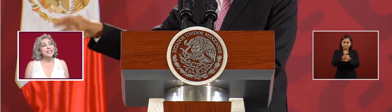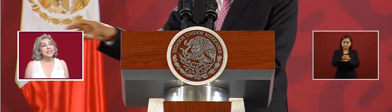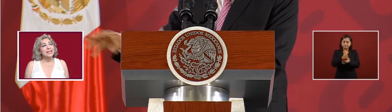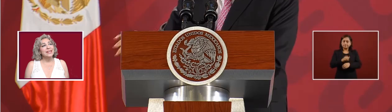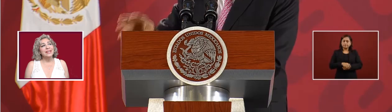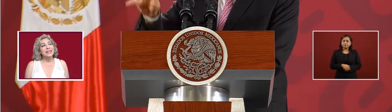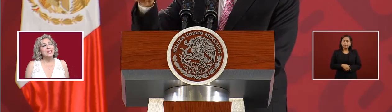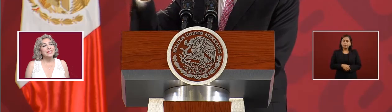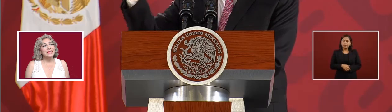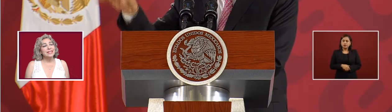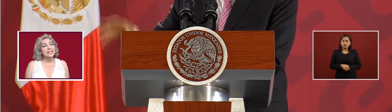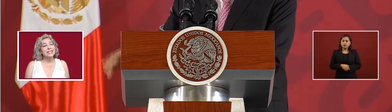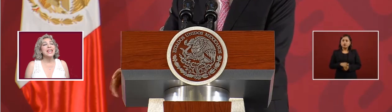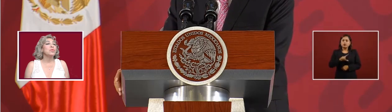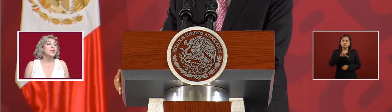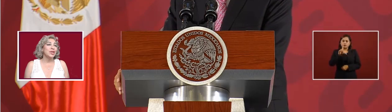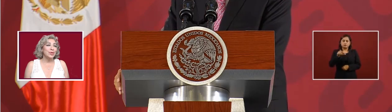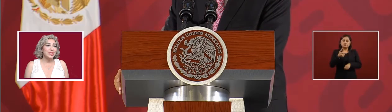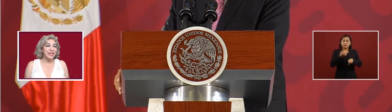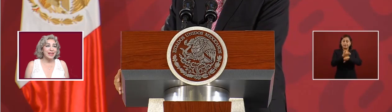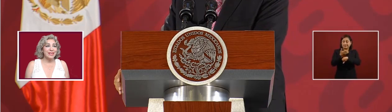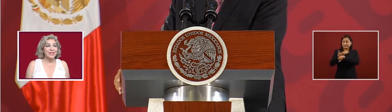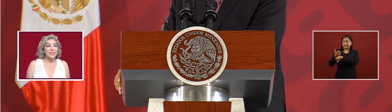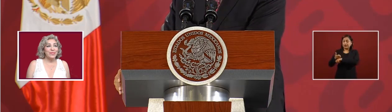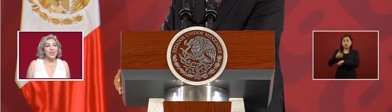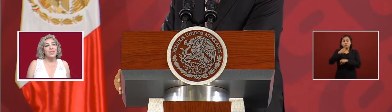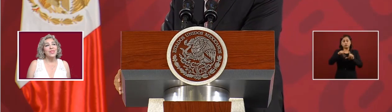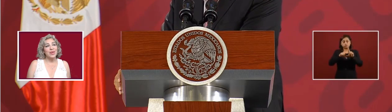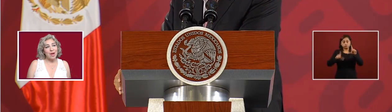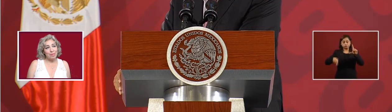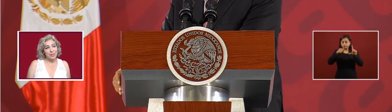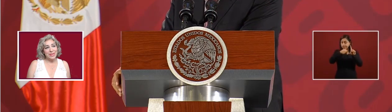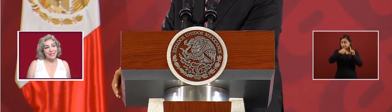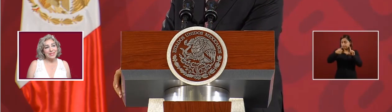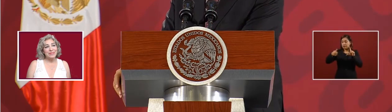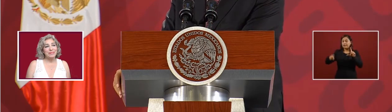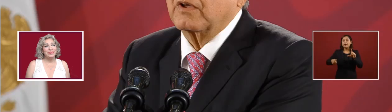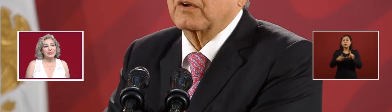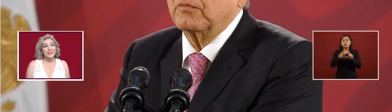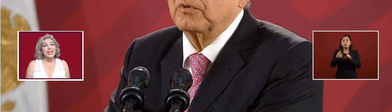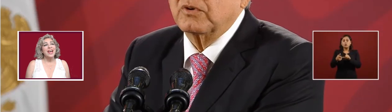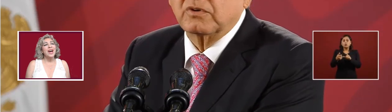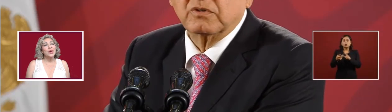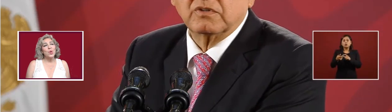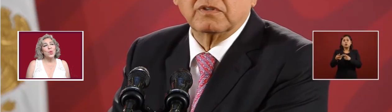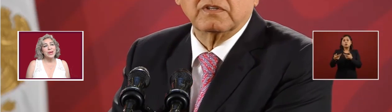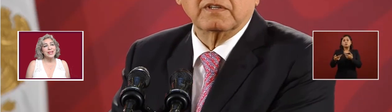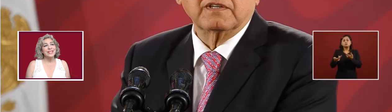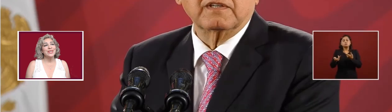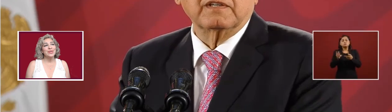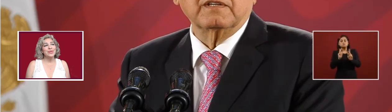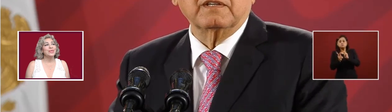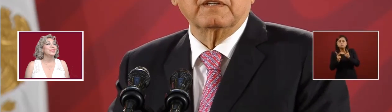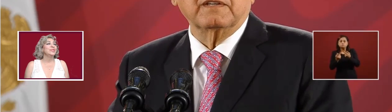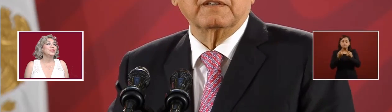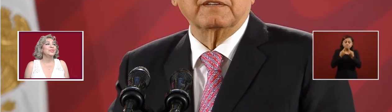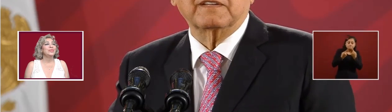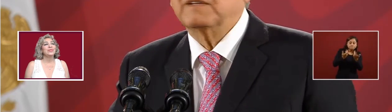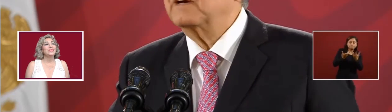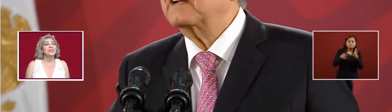each, state would negotiate, their compliment. According to,